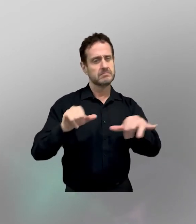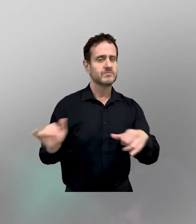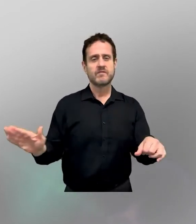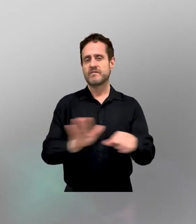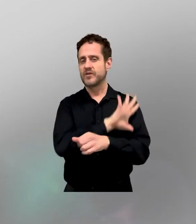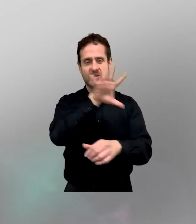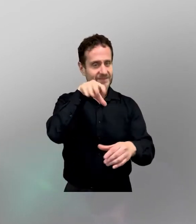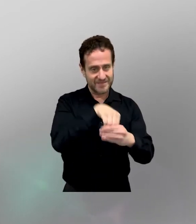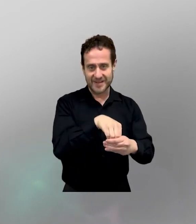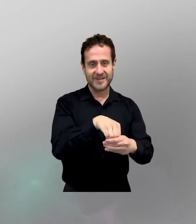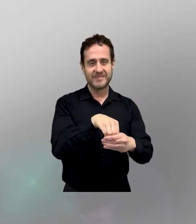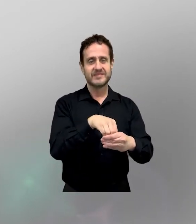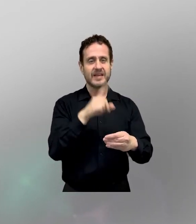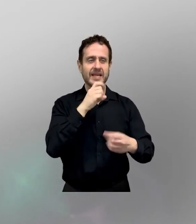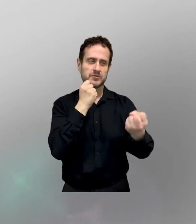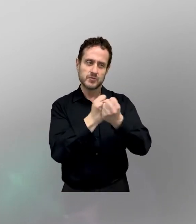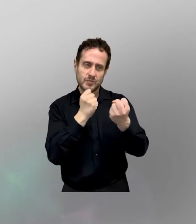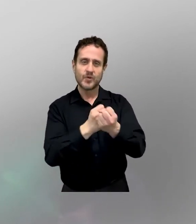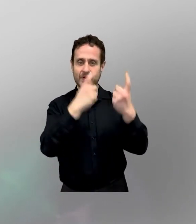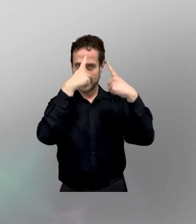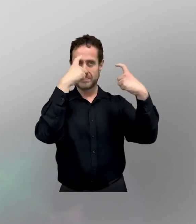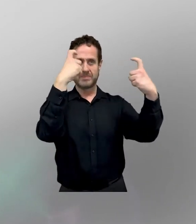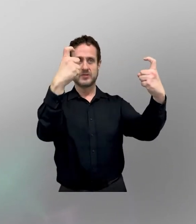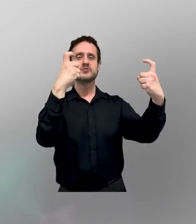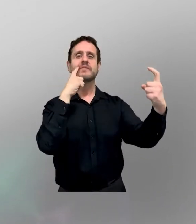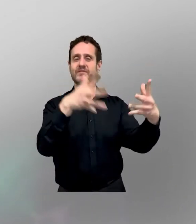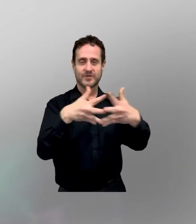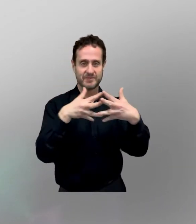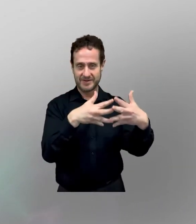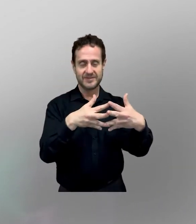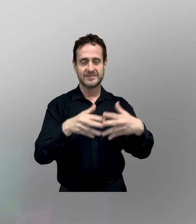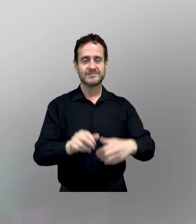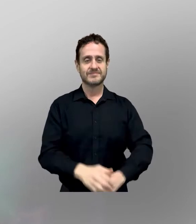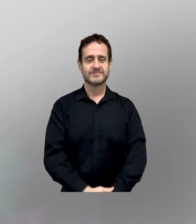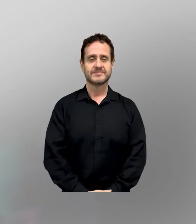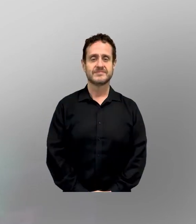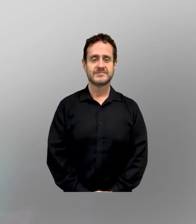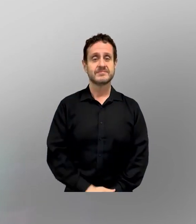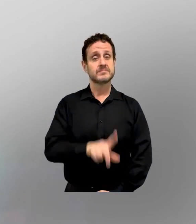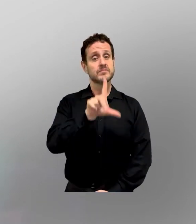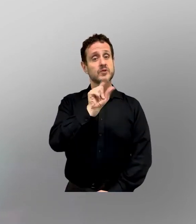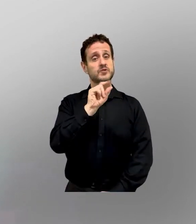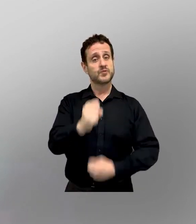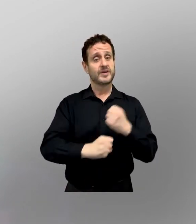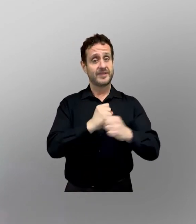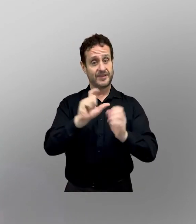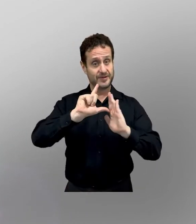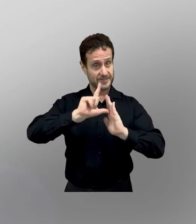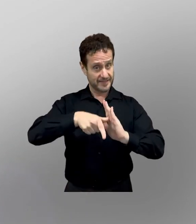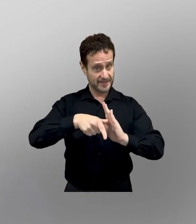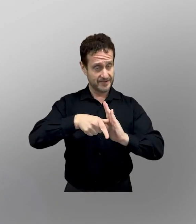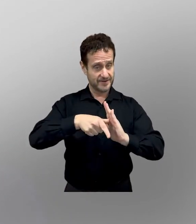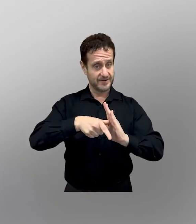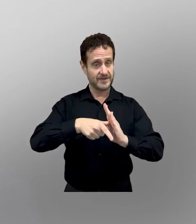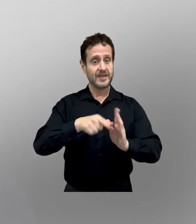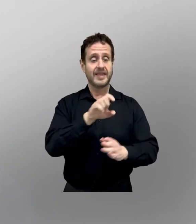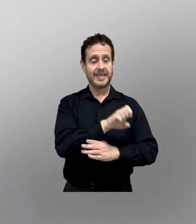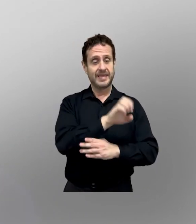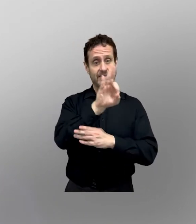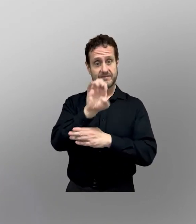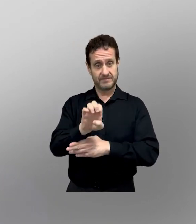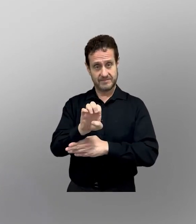American to fully participate in the American dream. 20 years